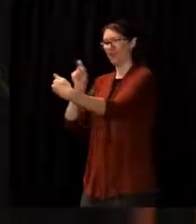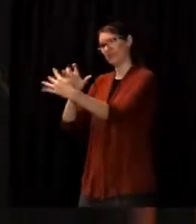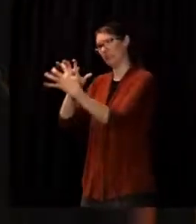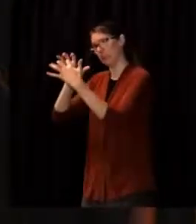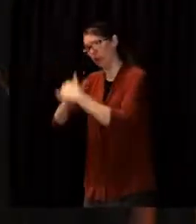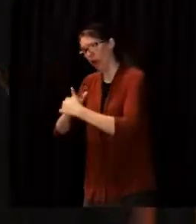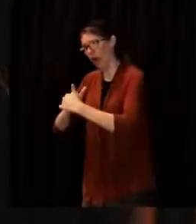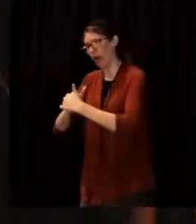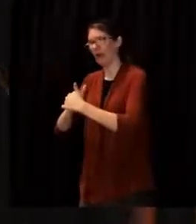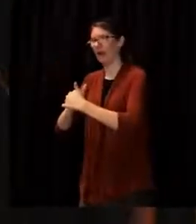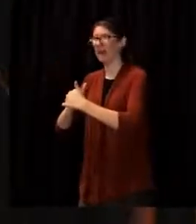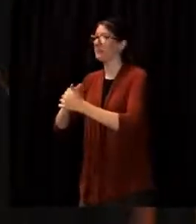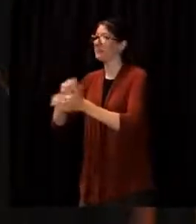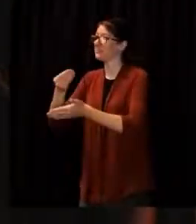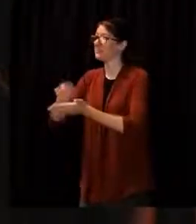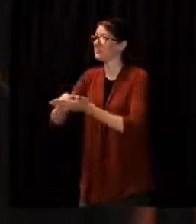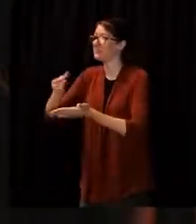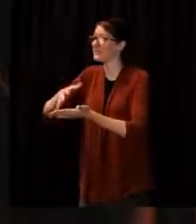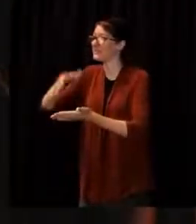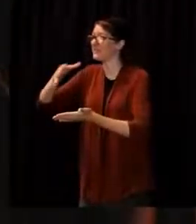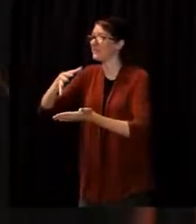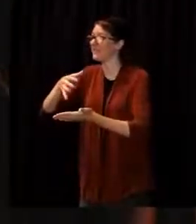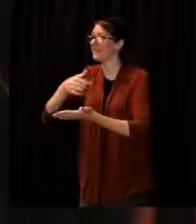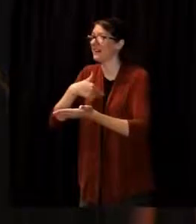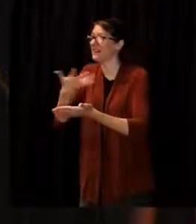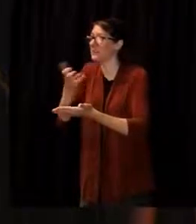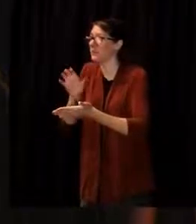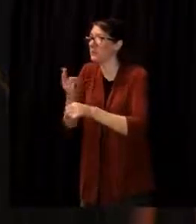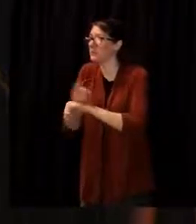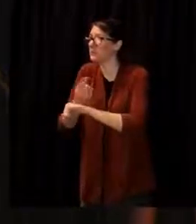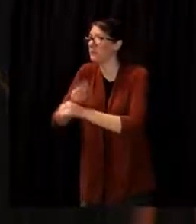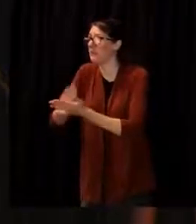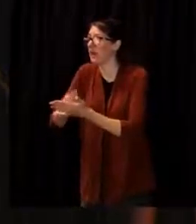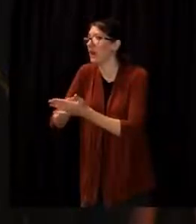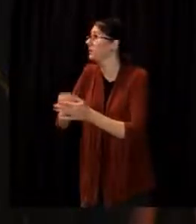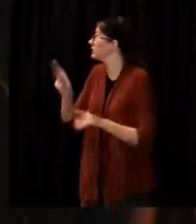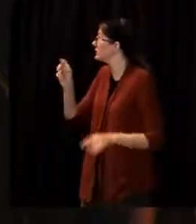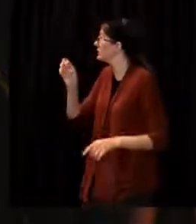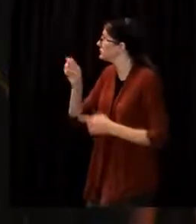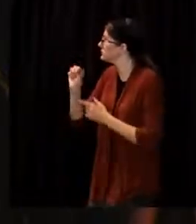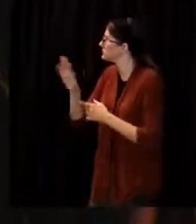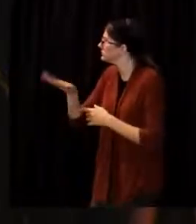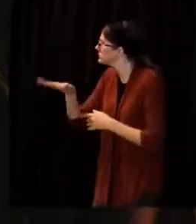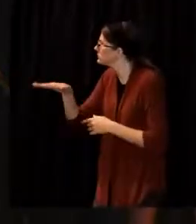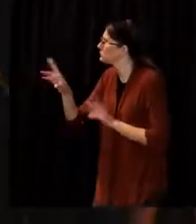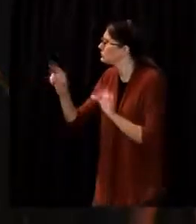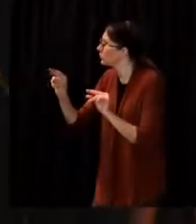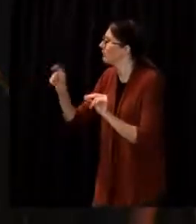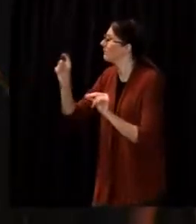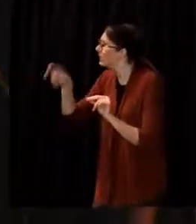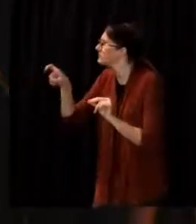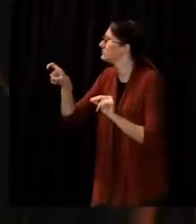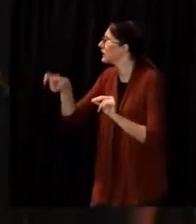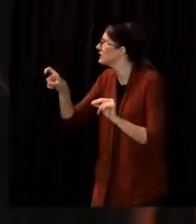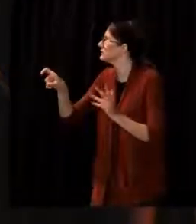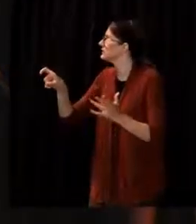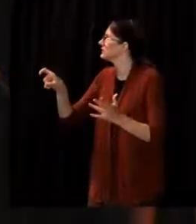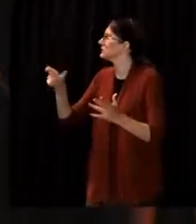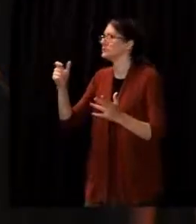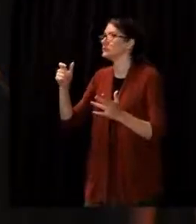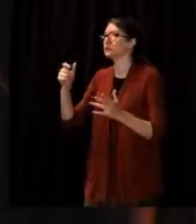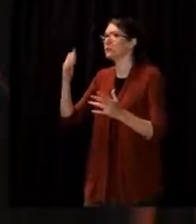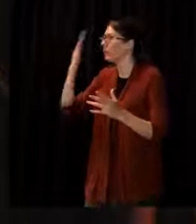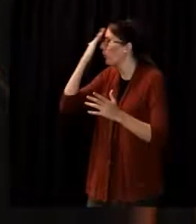except for one problem. It costs money. I don't think I really want to spend money that way. And she said, we got to do it. And I said, why do we have to do it? And she said, because our